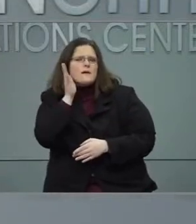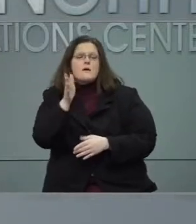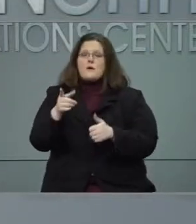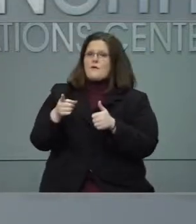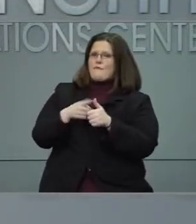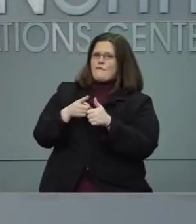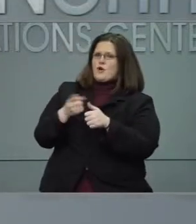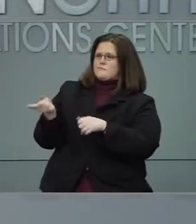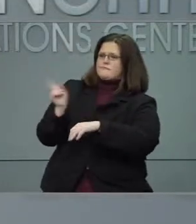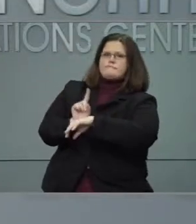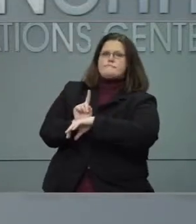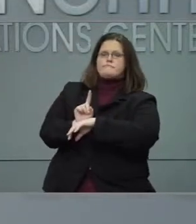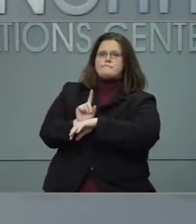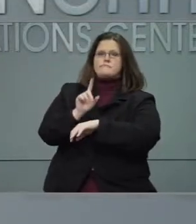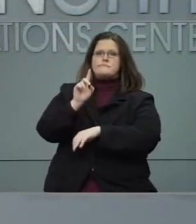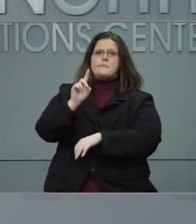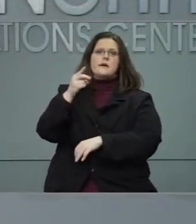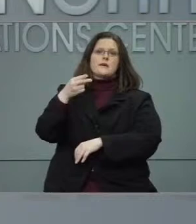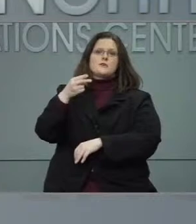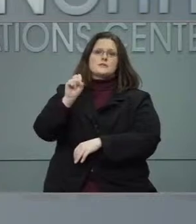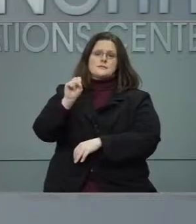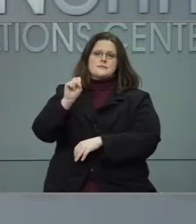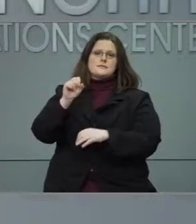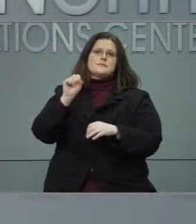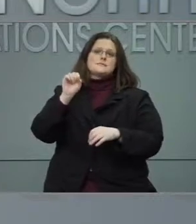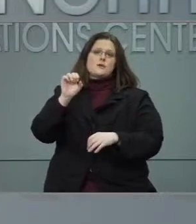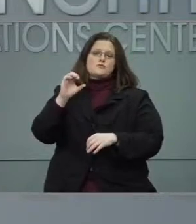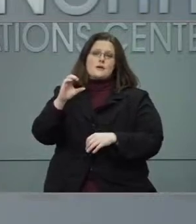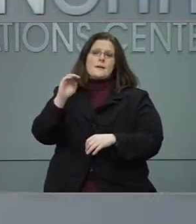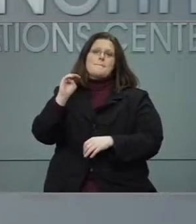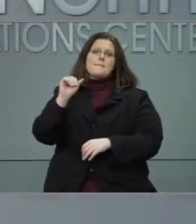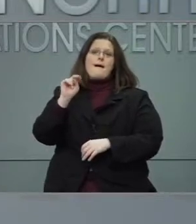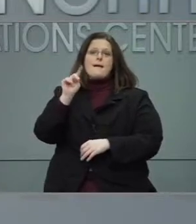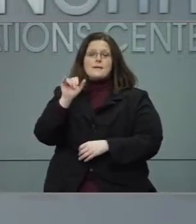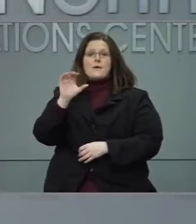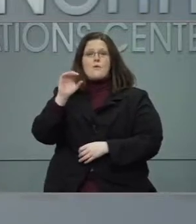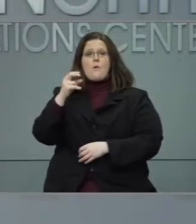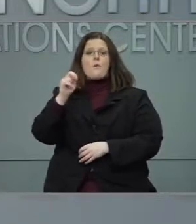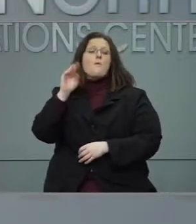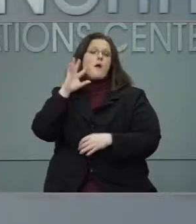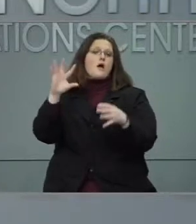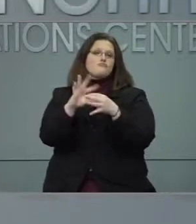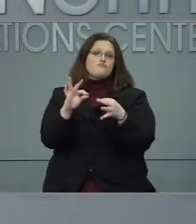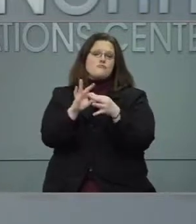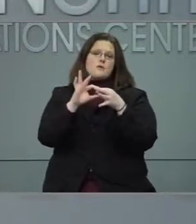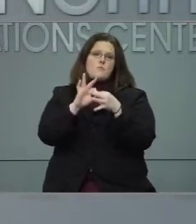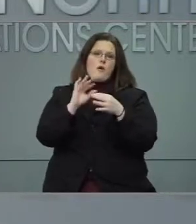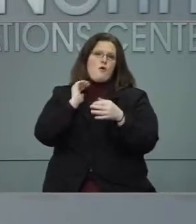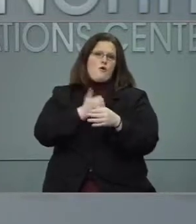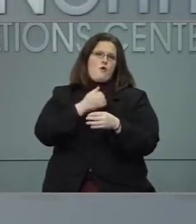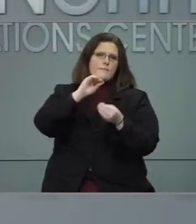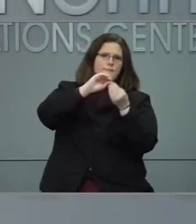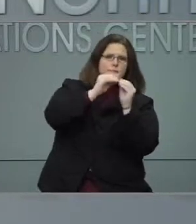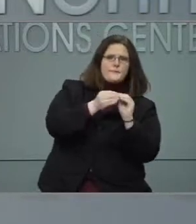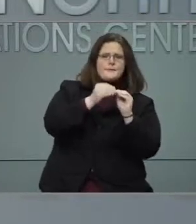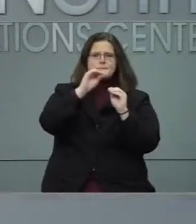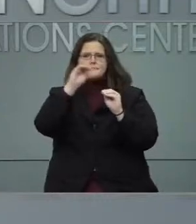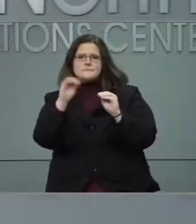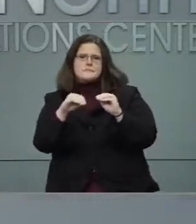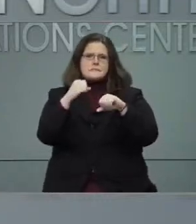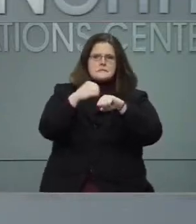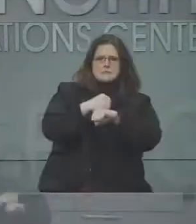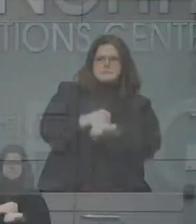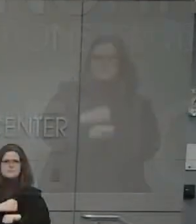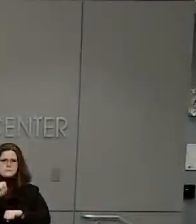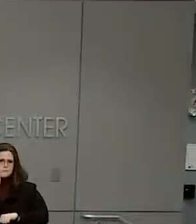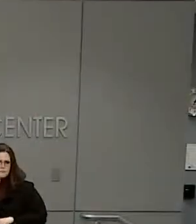recognize our Secretary of Health and Human Services, Dr. Mandy Cohen, to share an update on our COVID-19 metrics. Dr. Cohen?